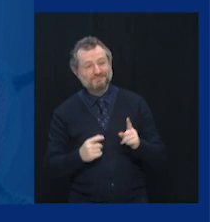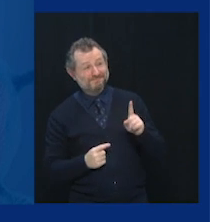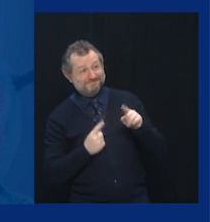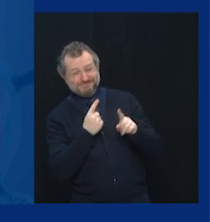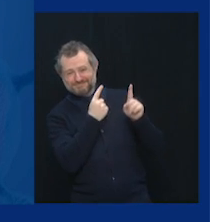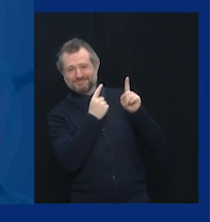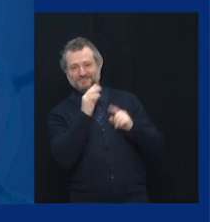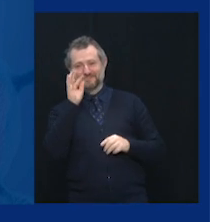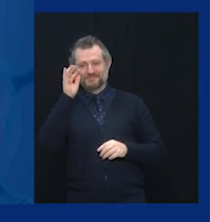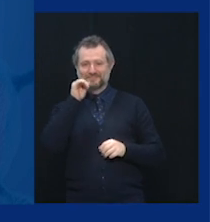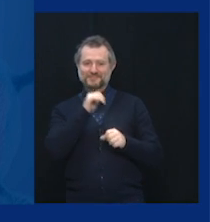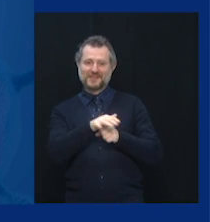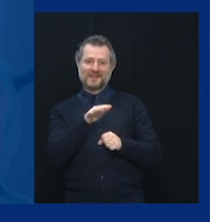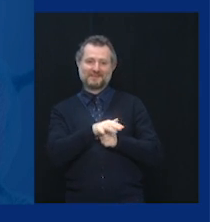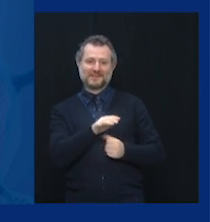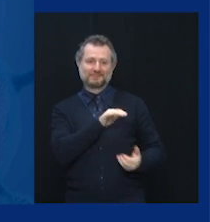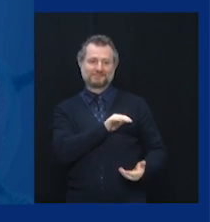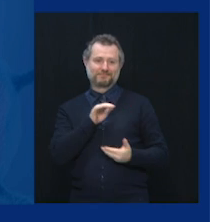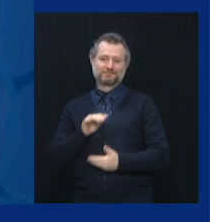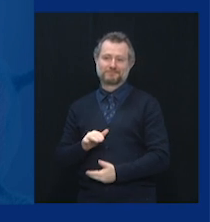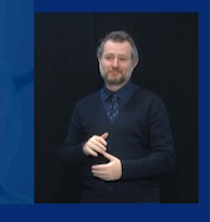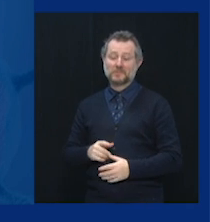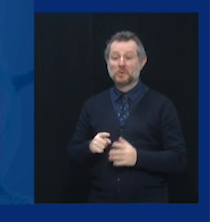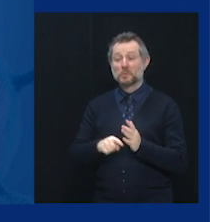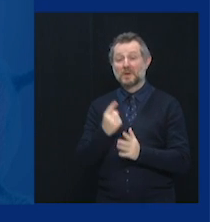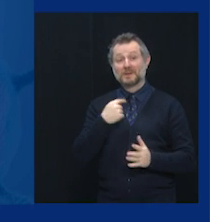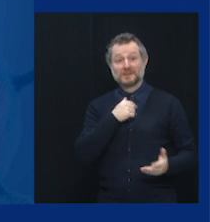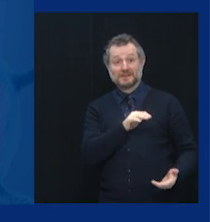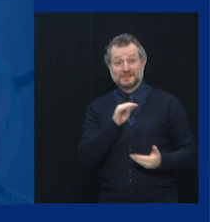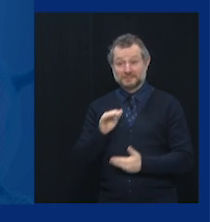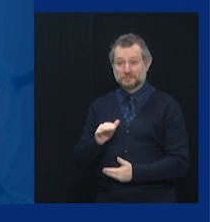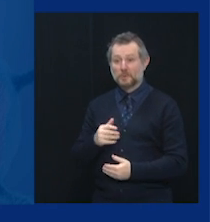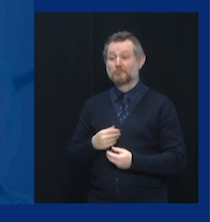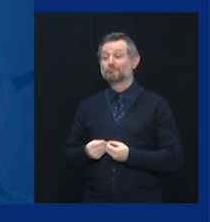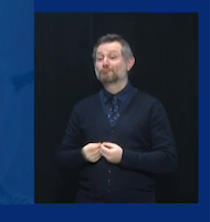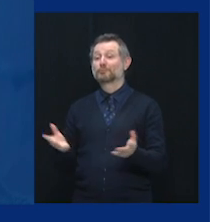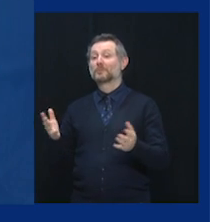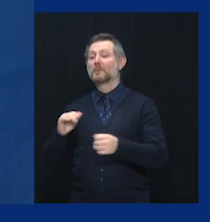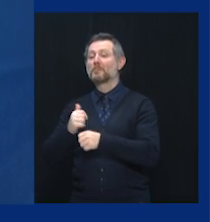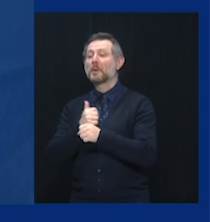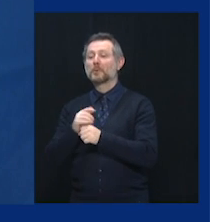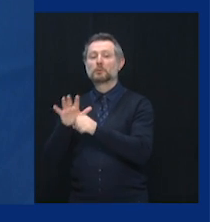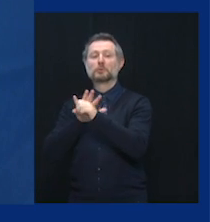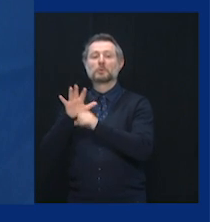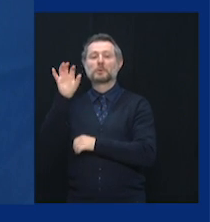we distribute it by region, right?